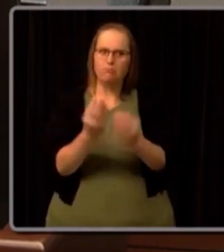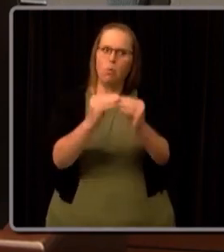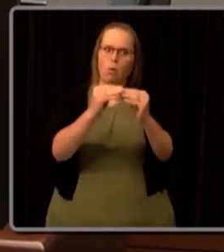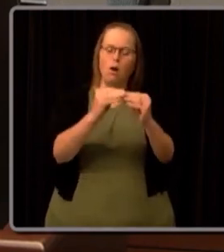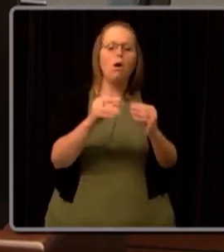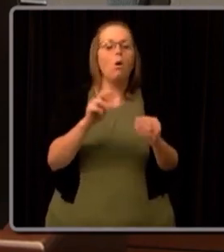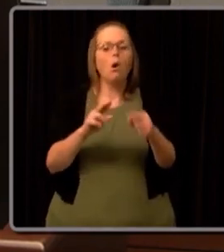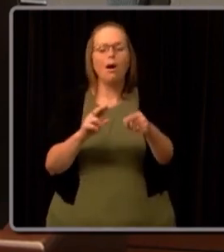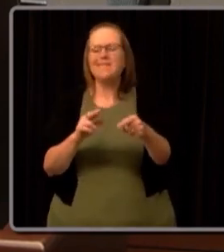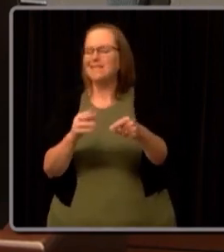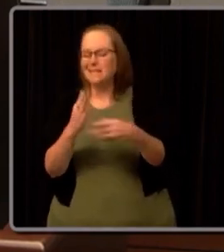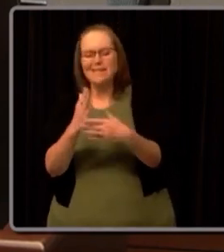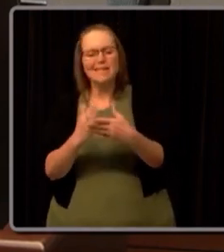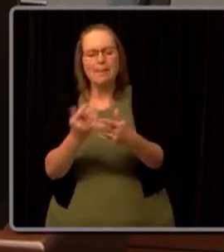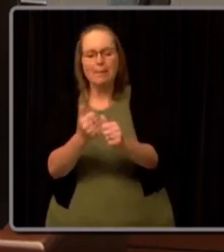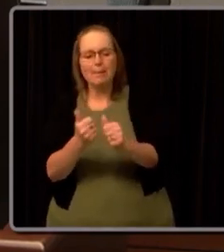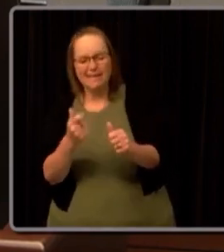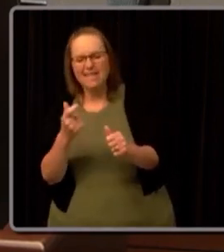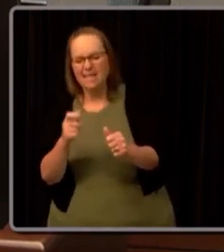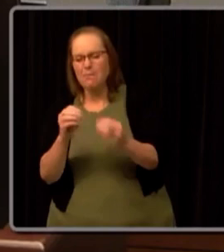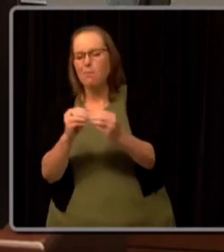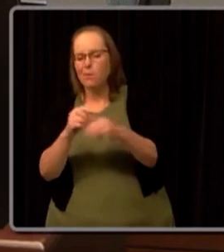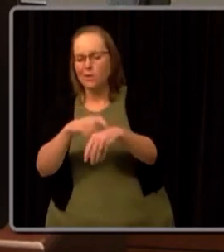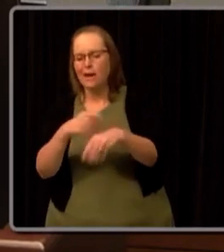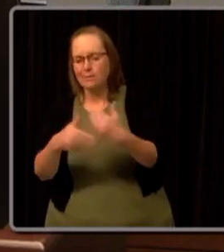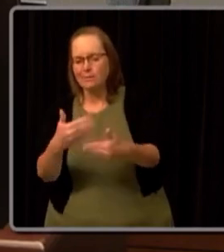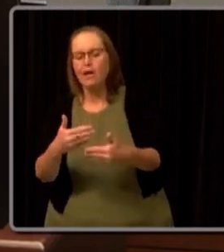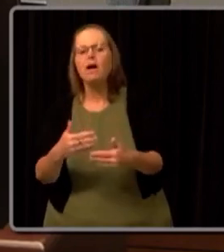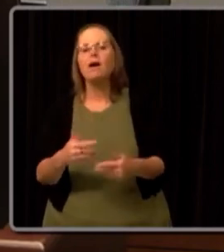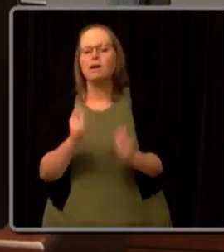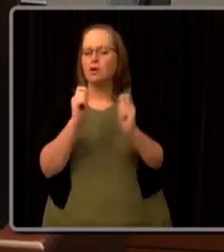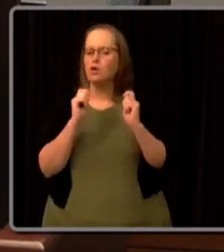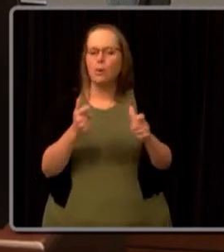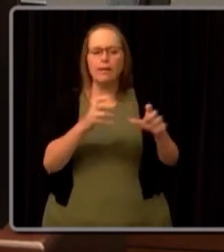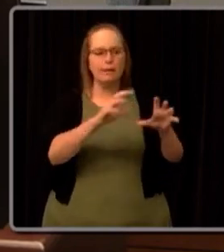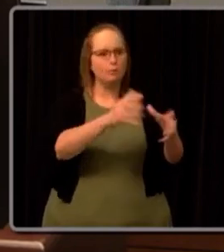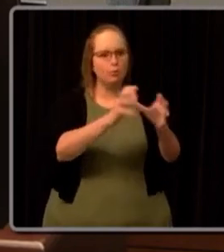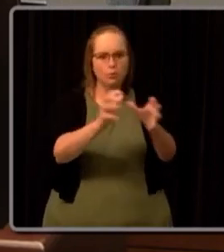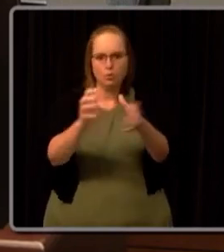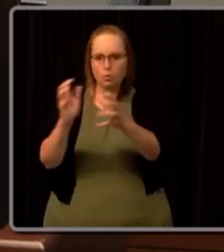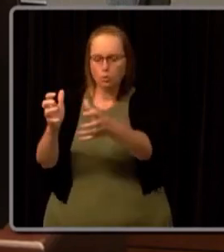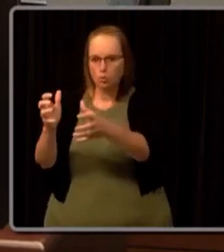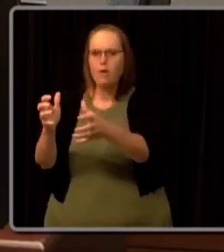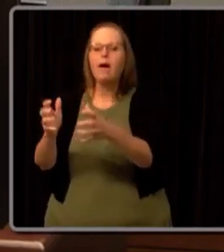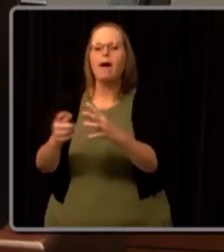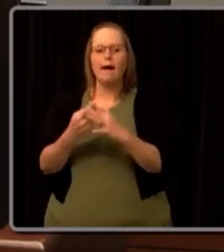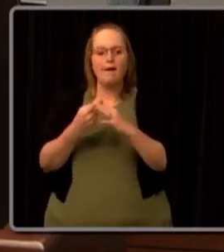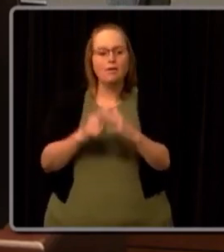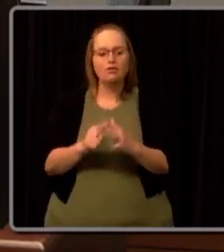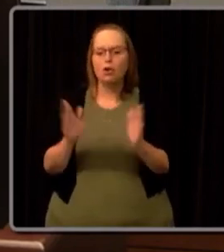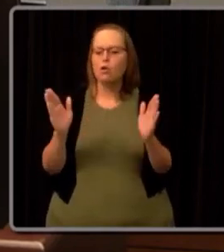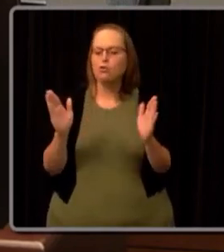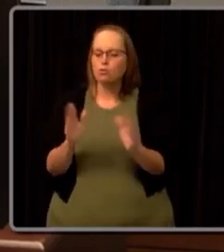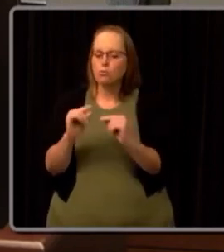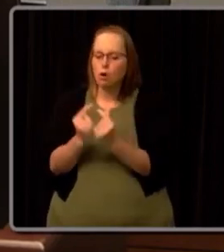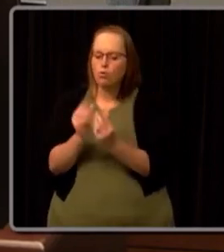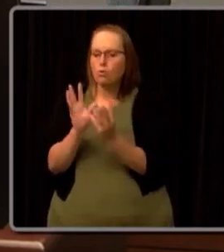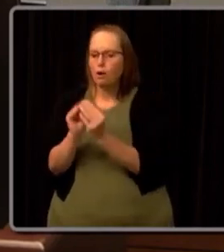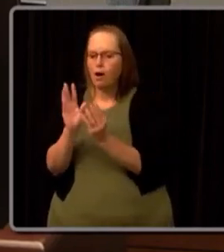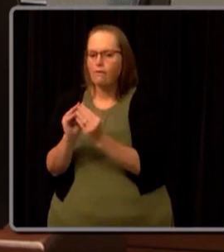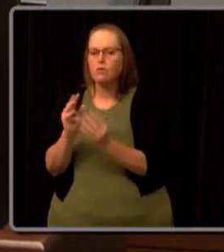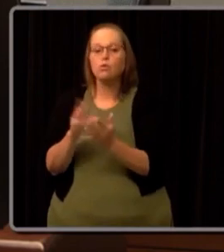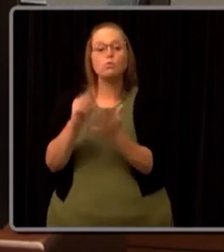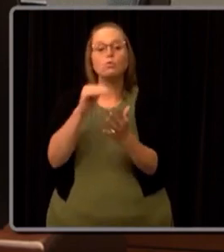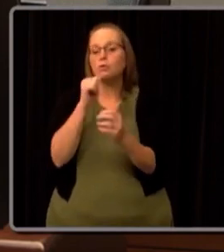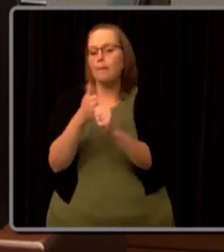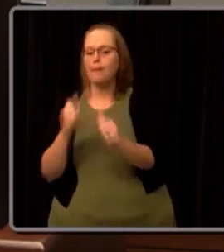students who still need time to work. I can quickly formulate groups right after that mini lesson and start a small group conference so students aren't left behind. They either